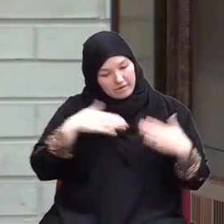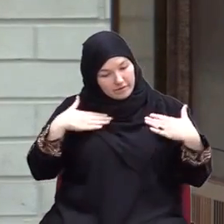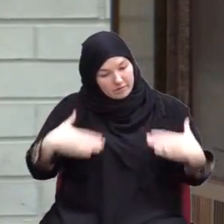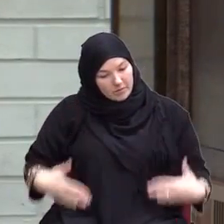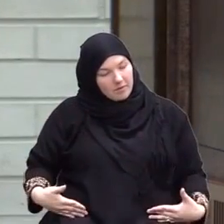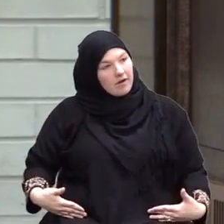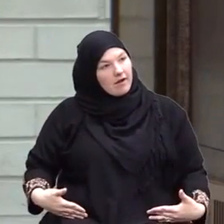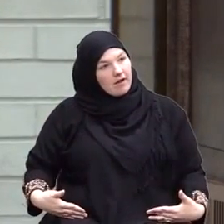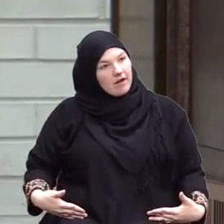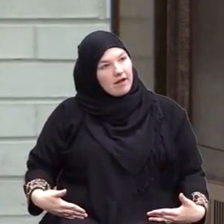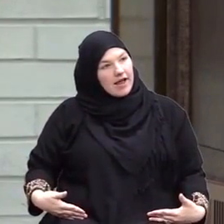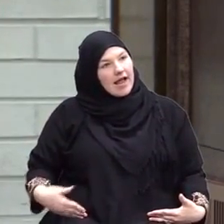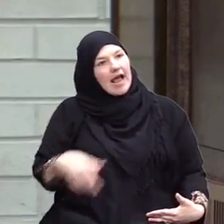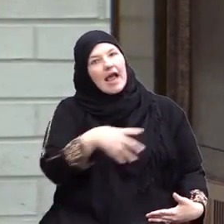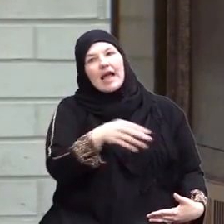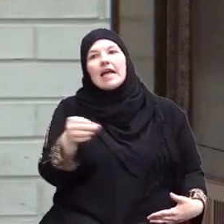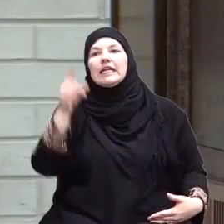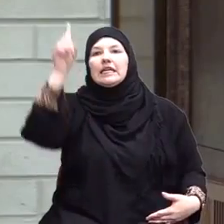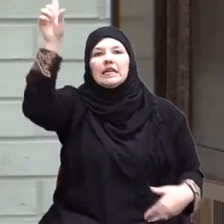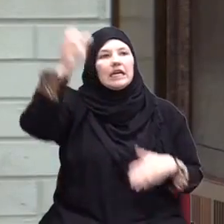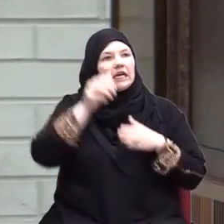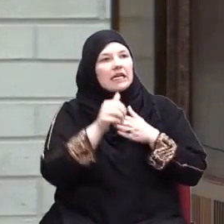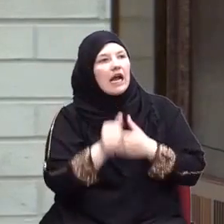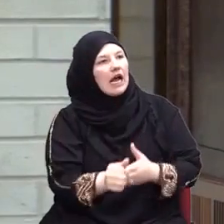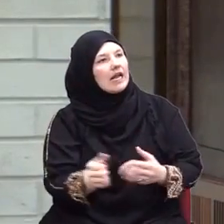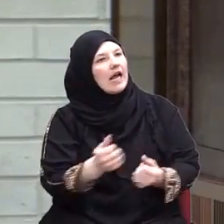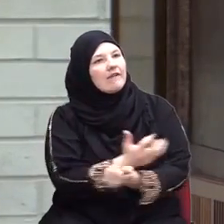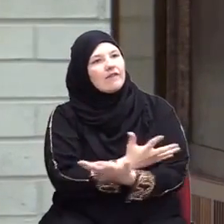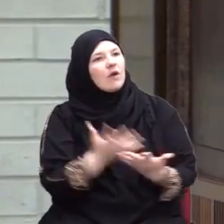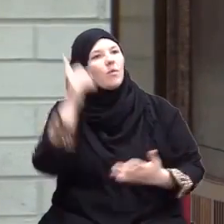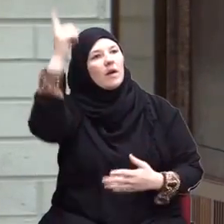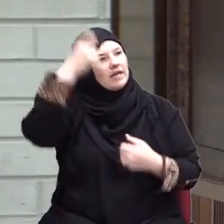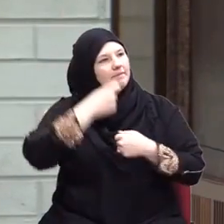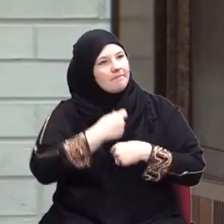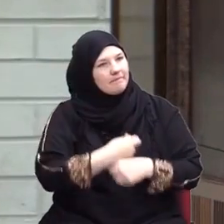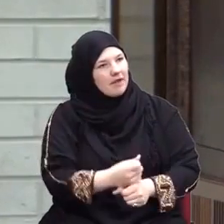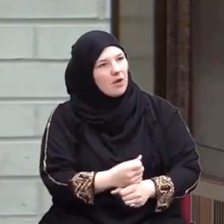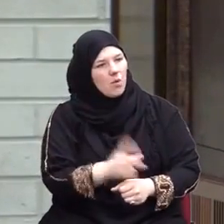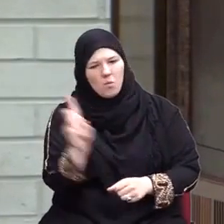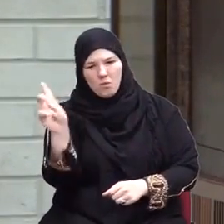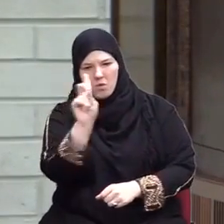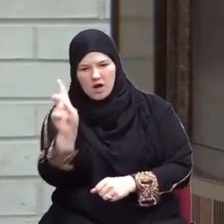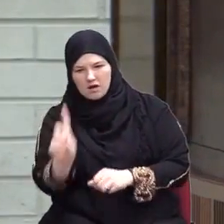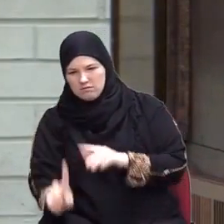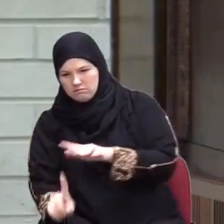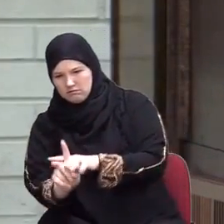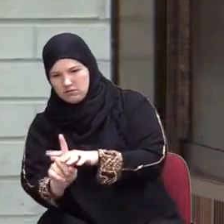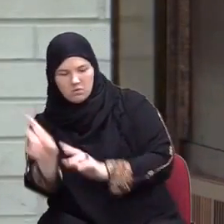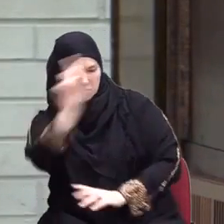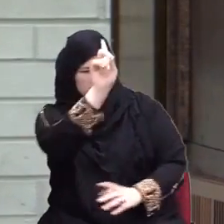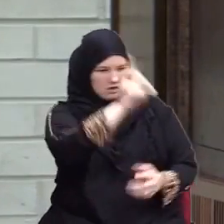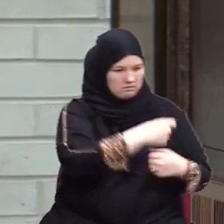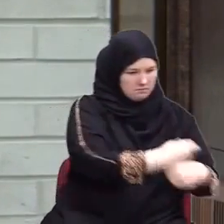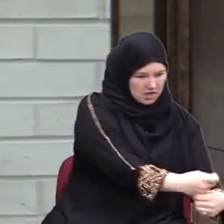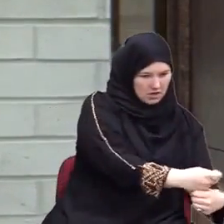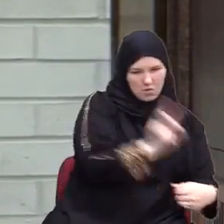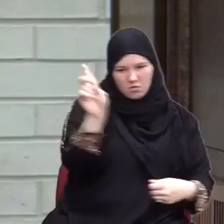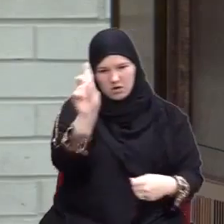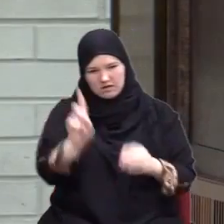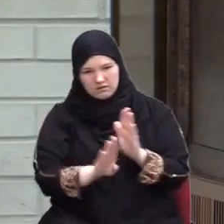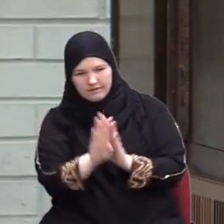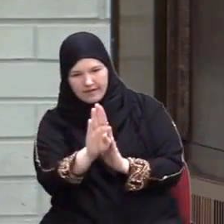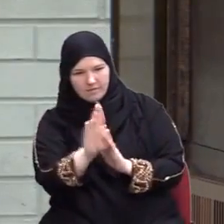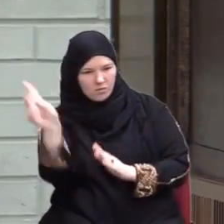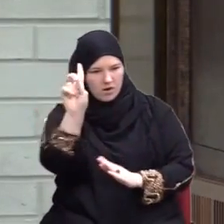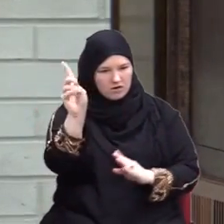and He guided all what He created as to where to be and what to do.